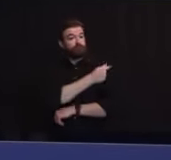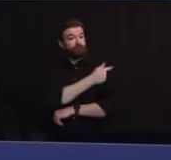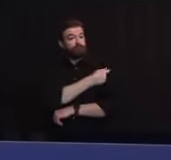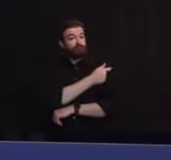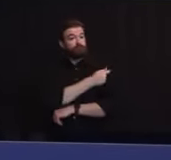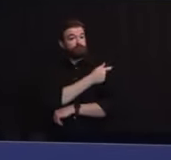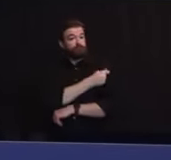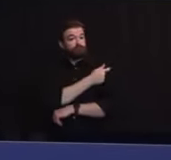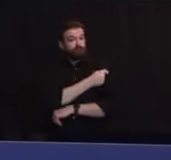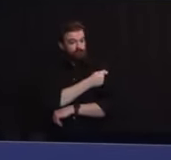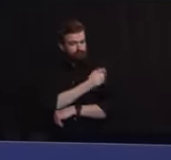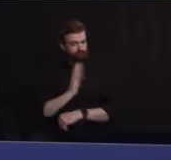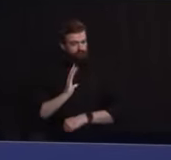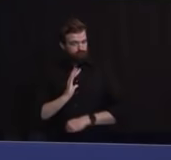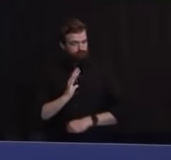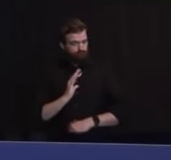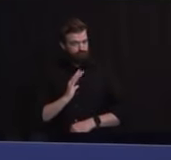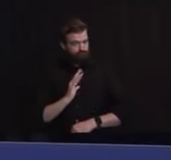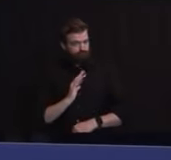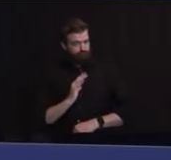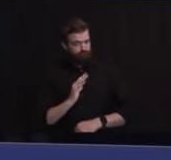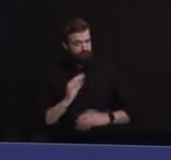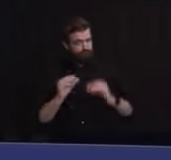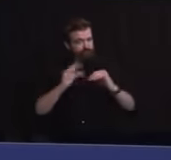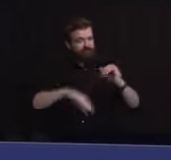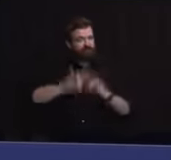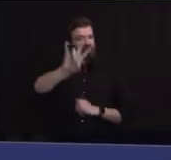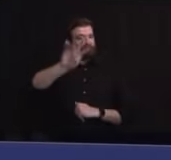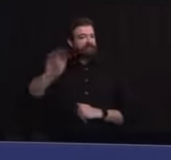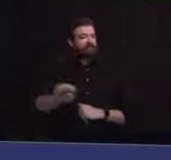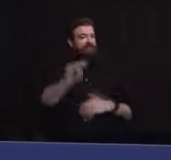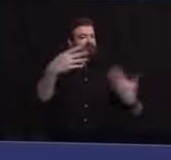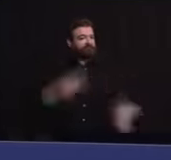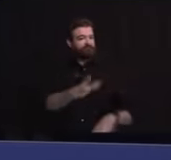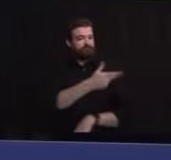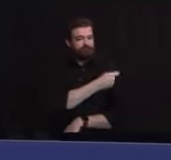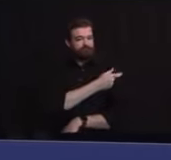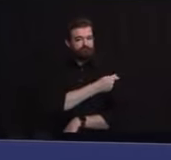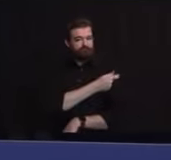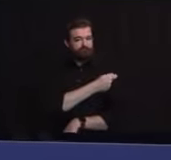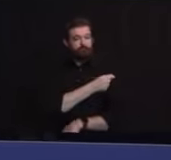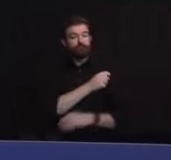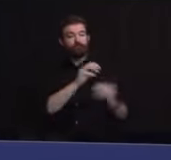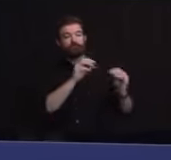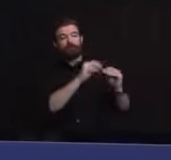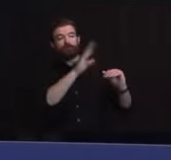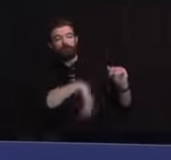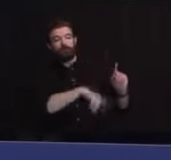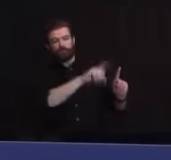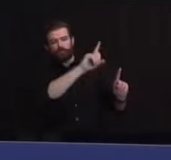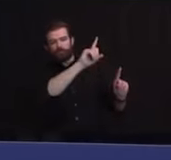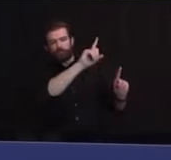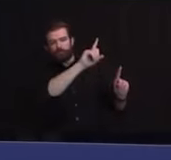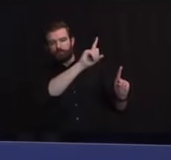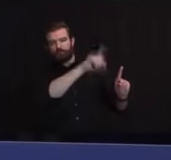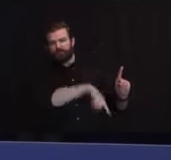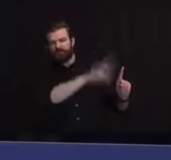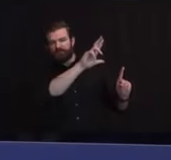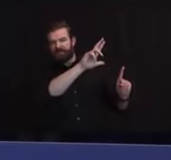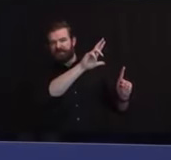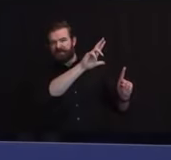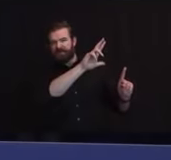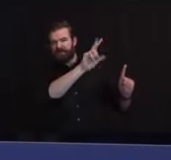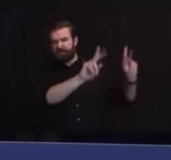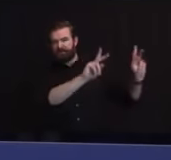administered mark, and more than 3 million New Jerseyans have been fully vaccinated. That's two incredible milestones. To keep this